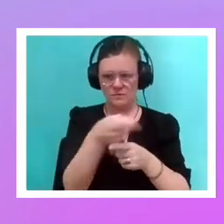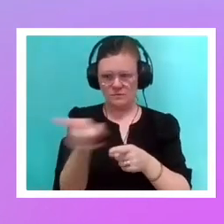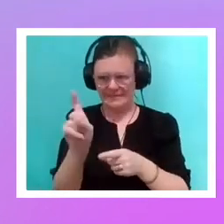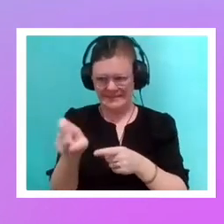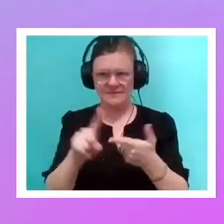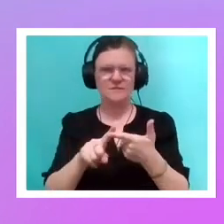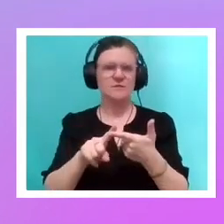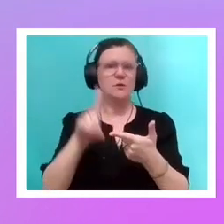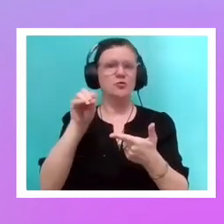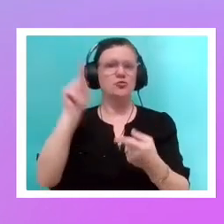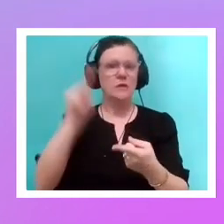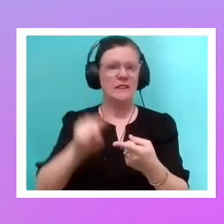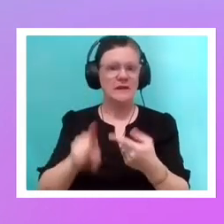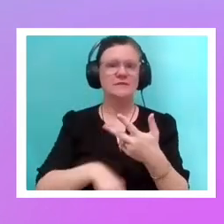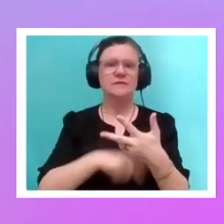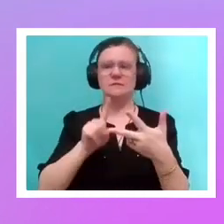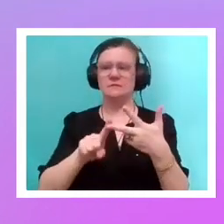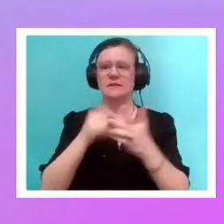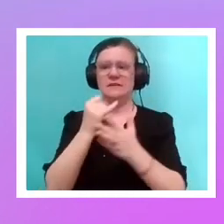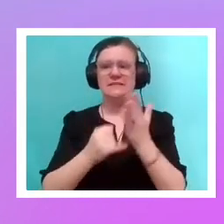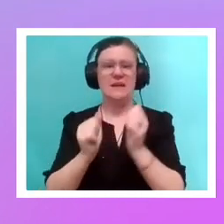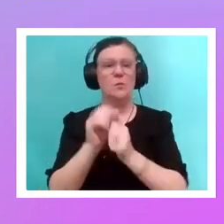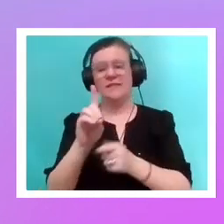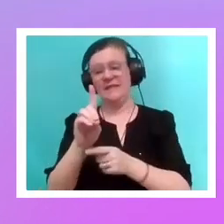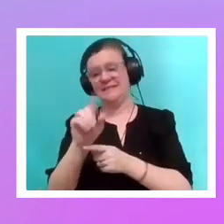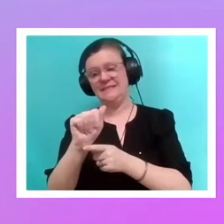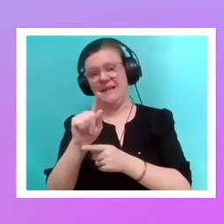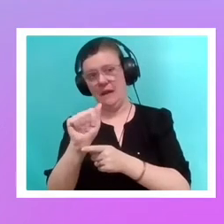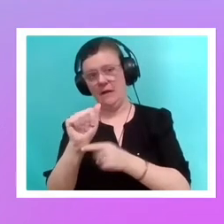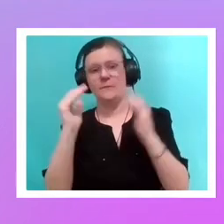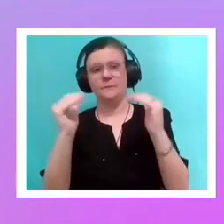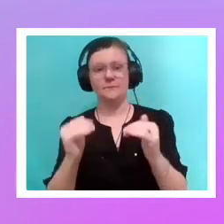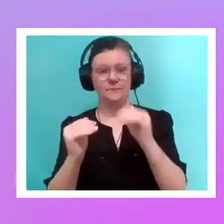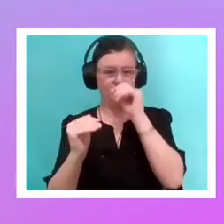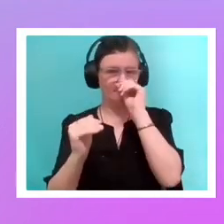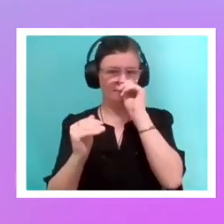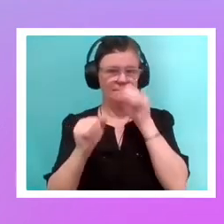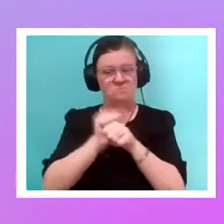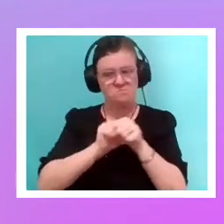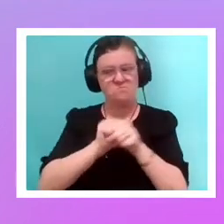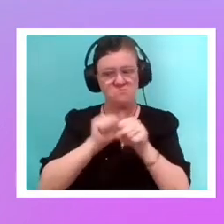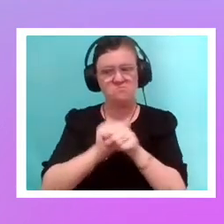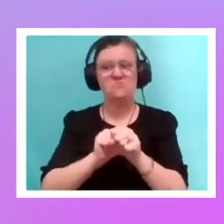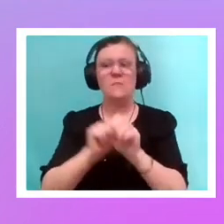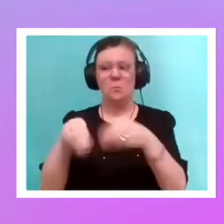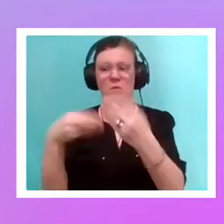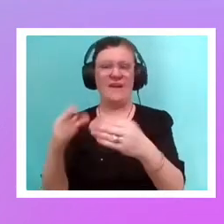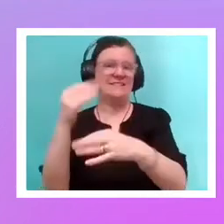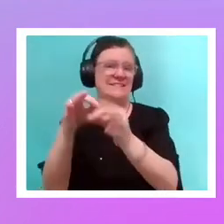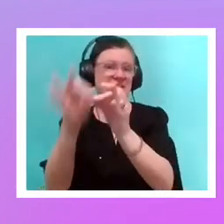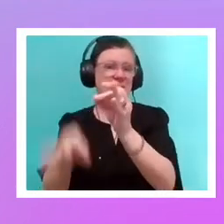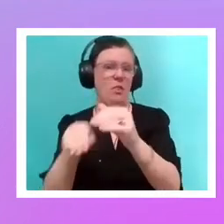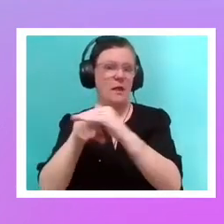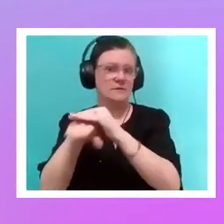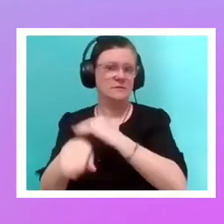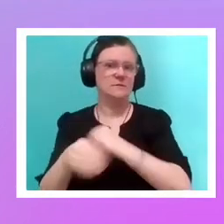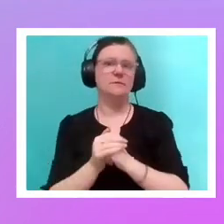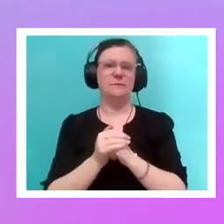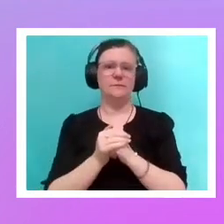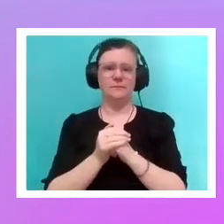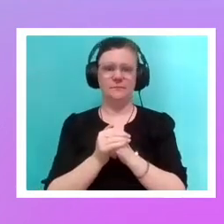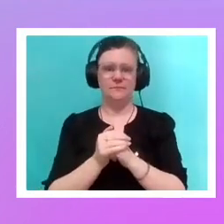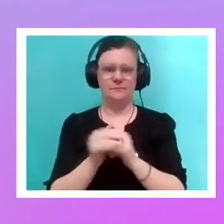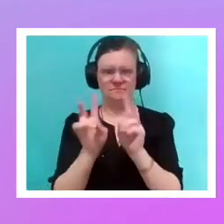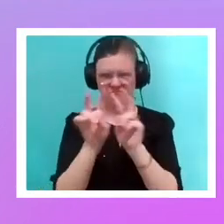less. 3, design with data. 4, do the hard work to make it simple. 5, iterate, then